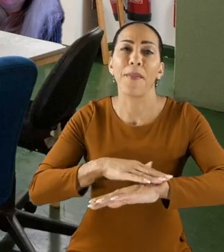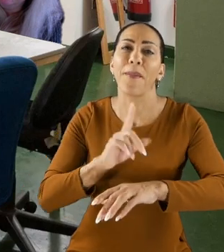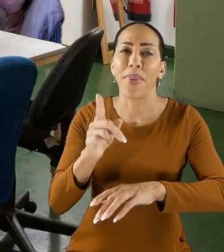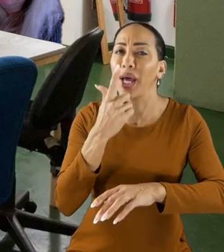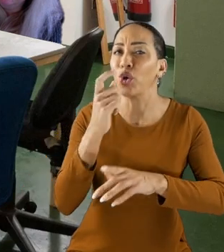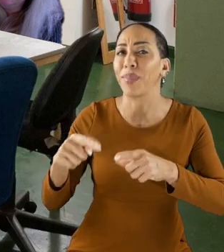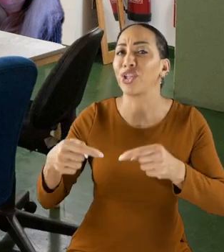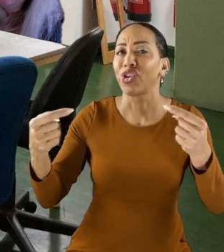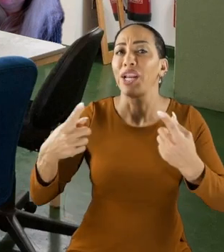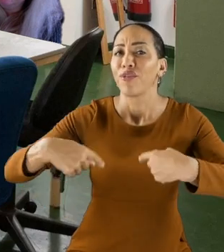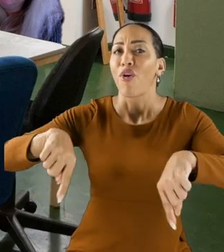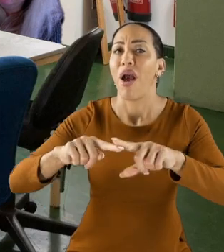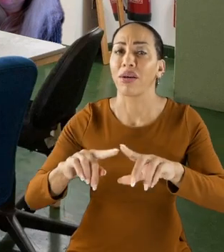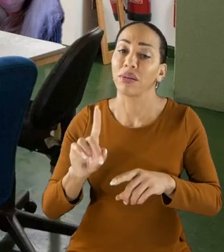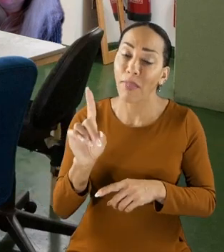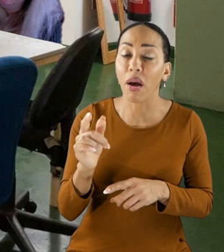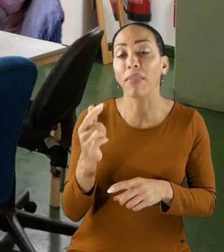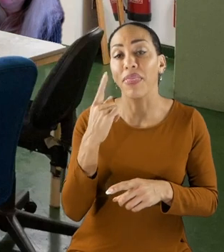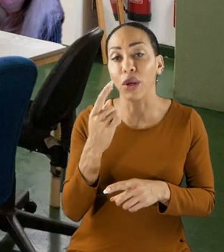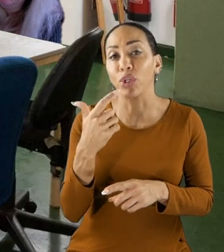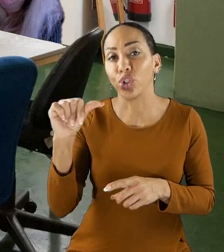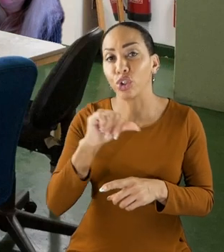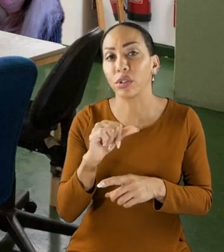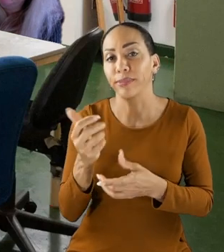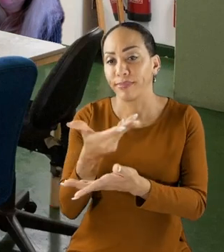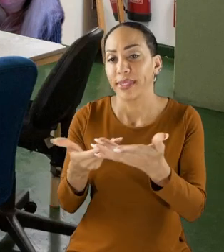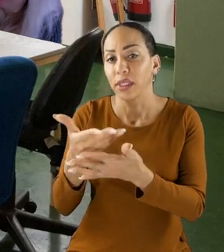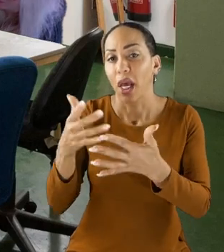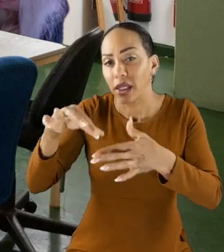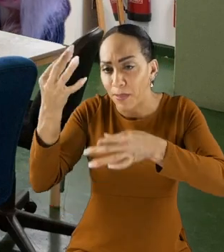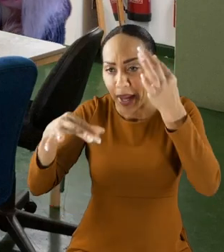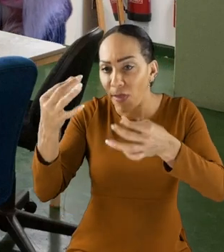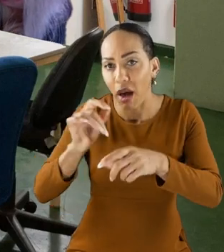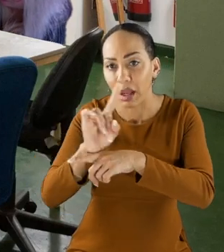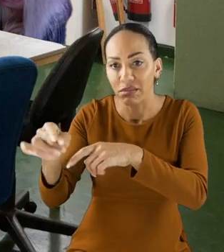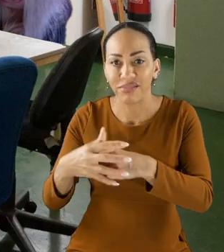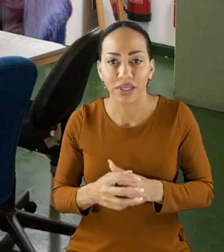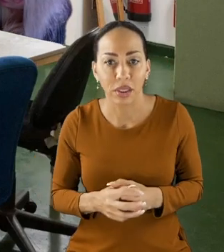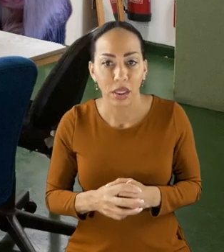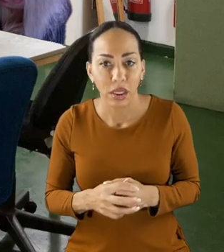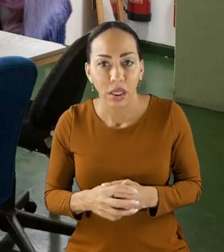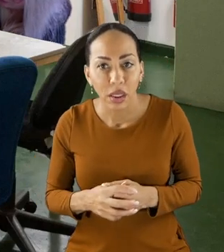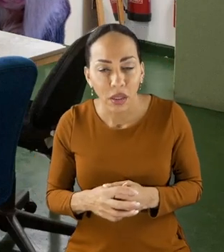think it could be a challenge for us, but nevertheless I think we should have that conversation.